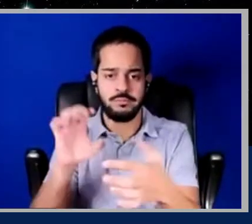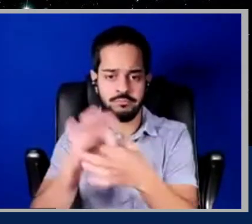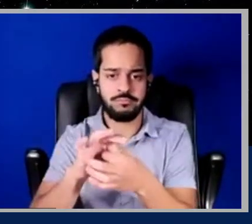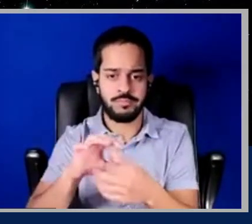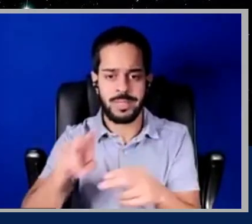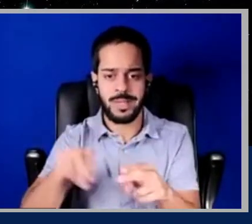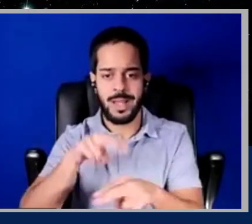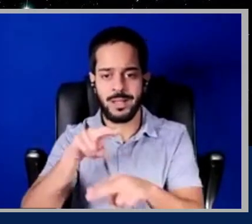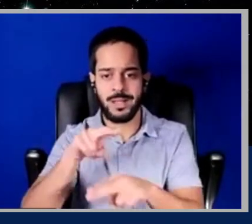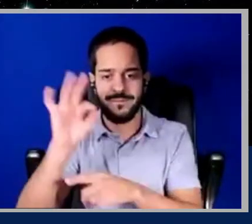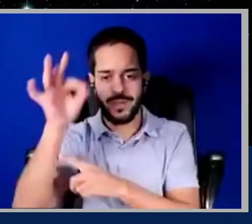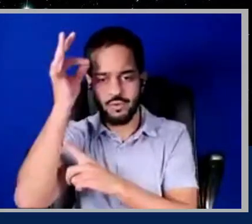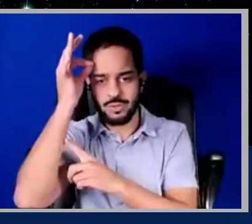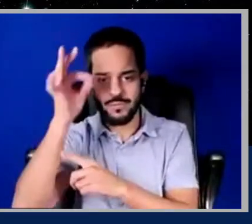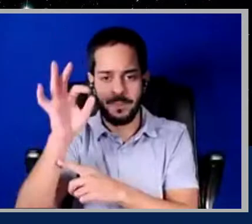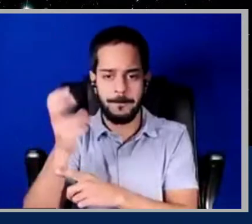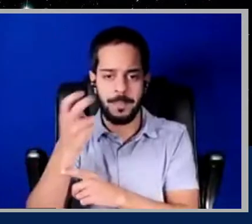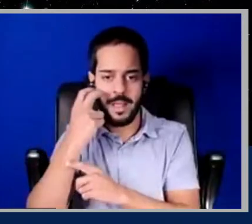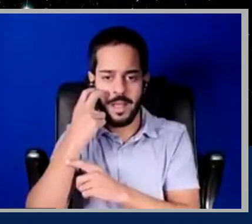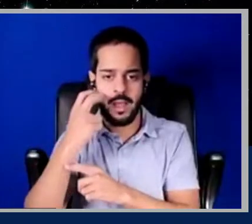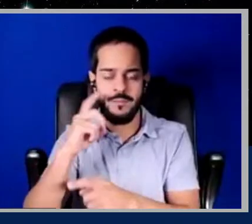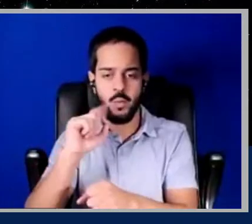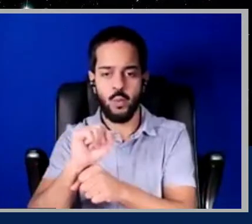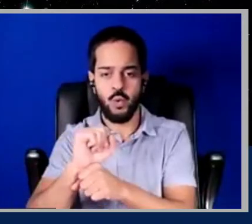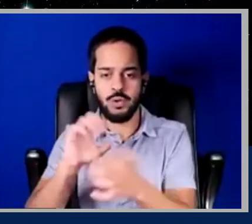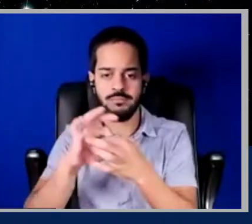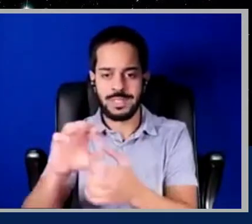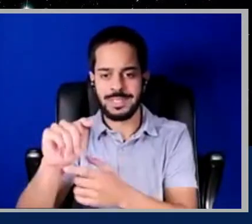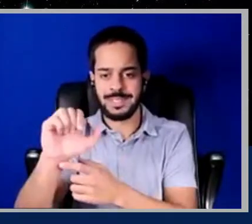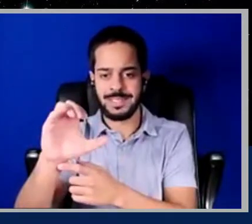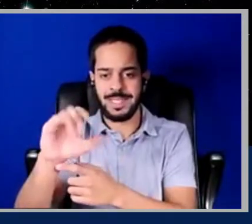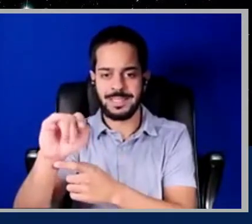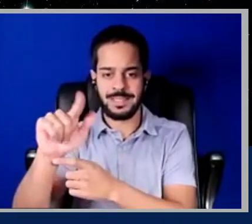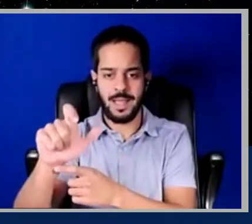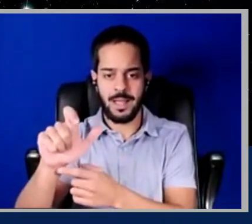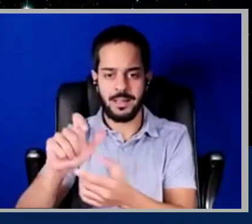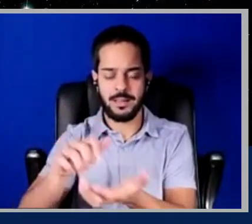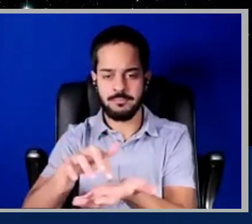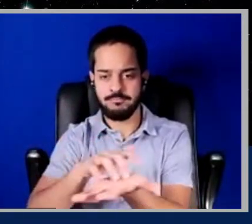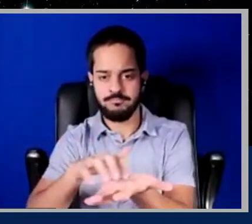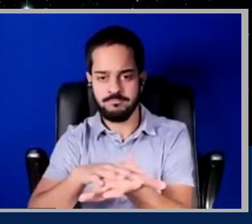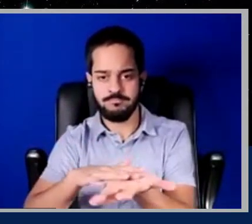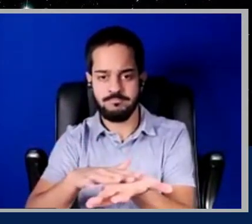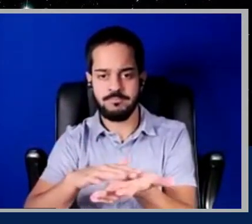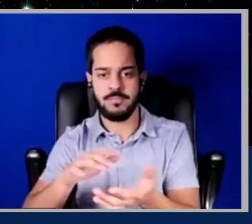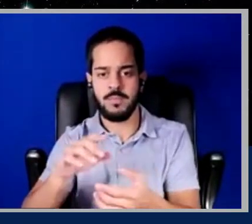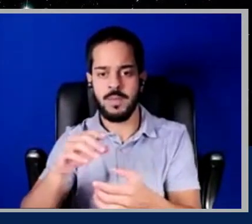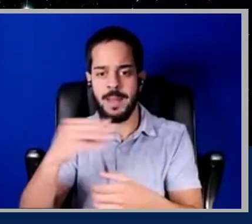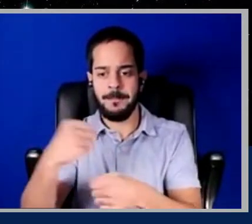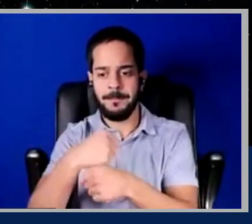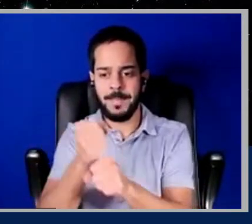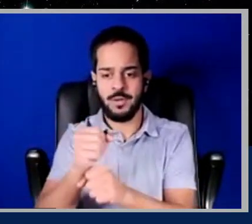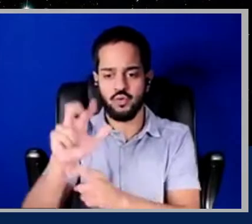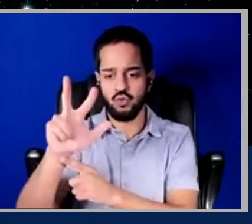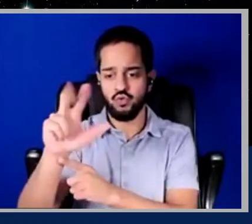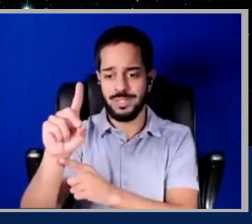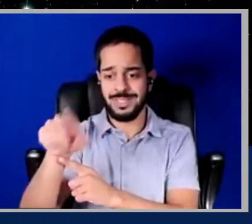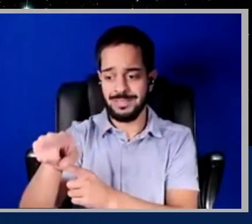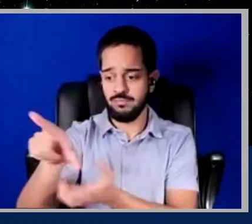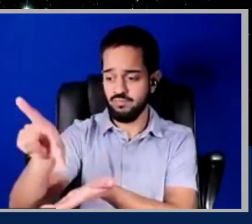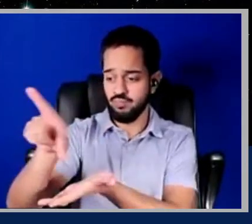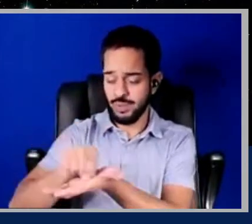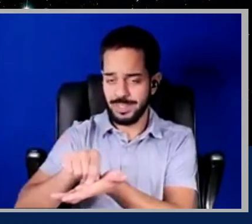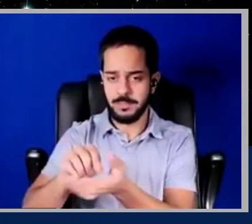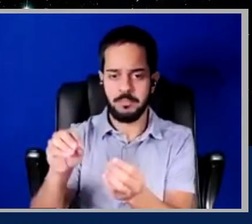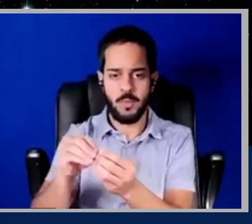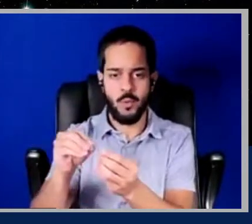Blind, and really just trying to make those 3D prints shine, for lack of a better word, making them